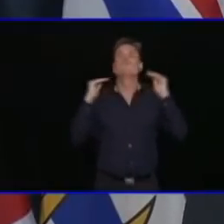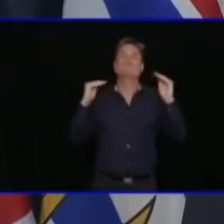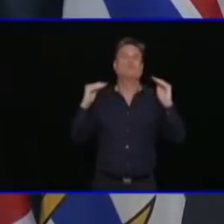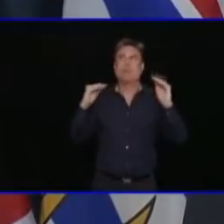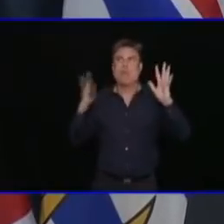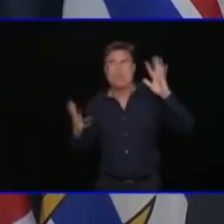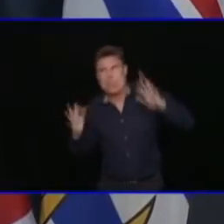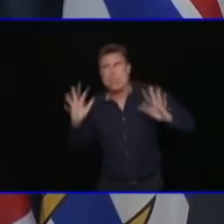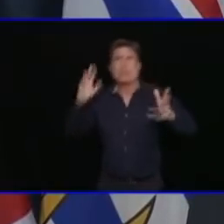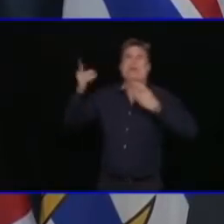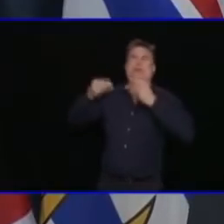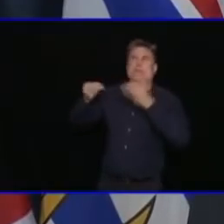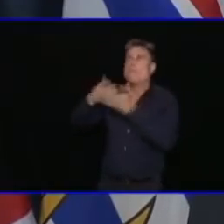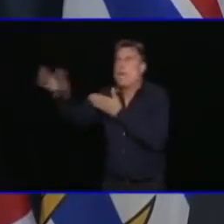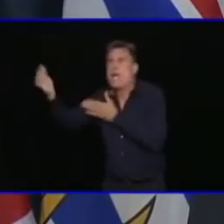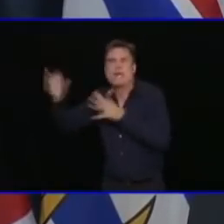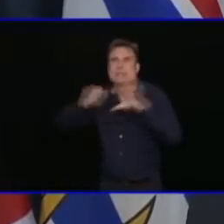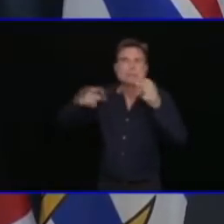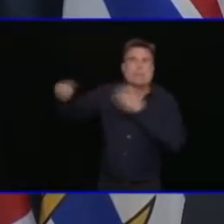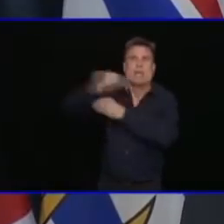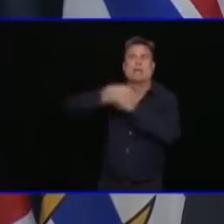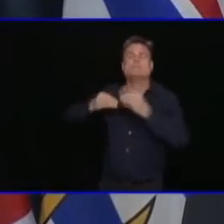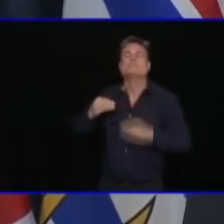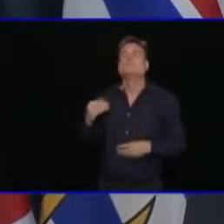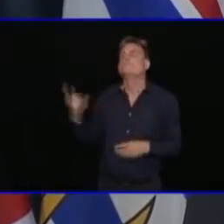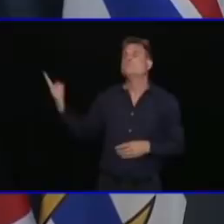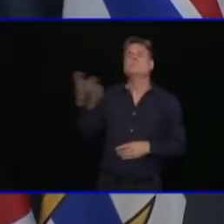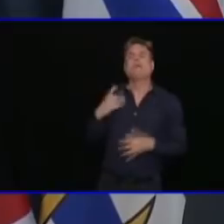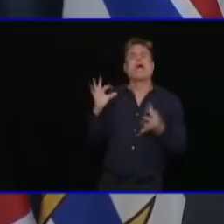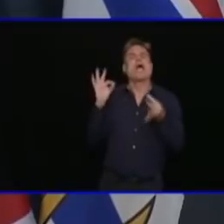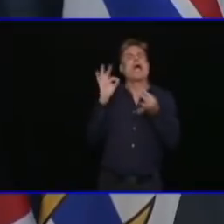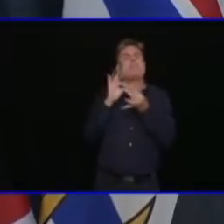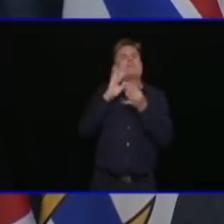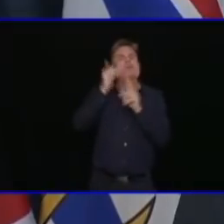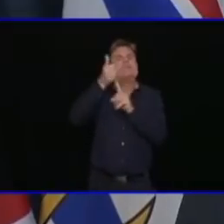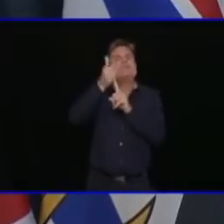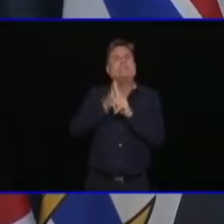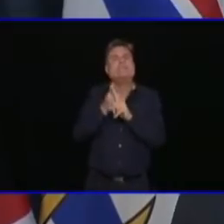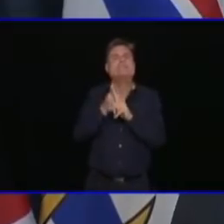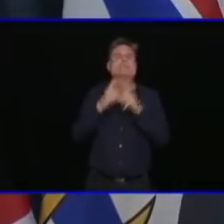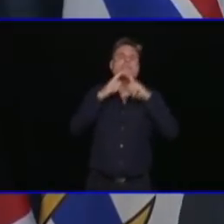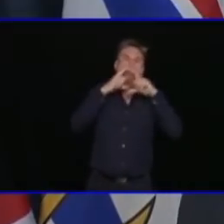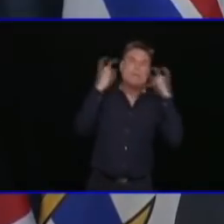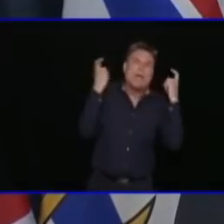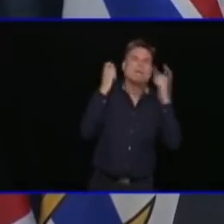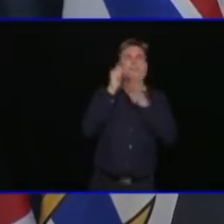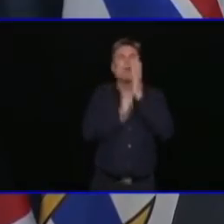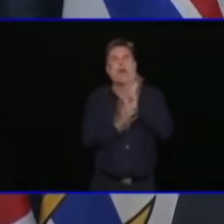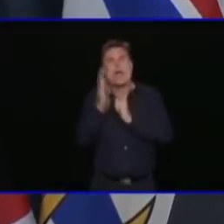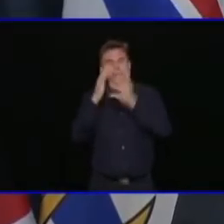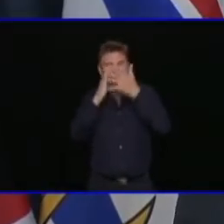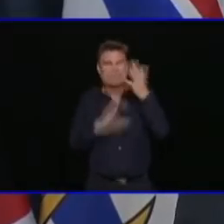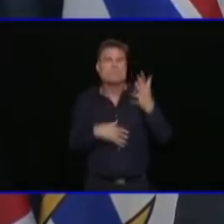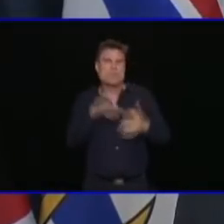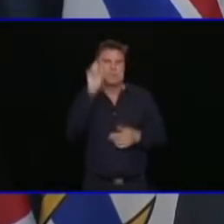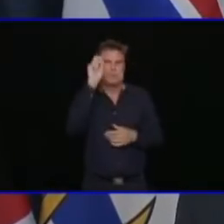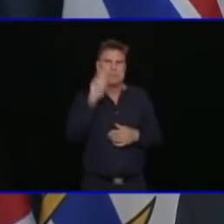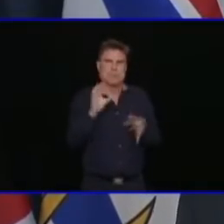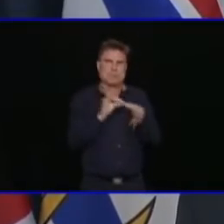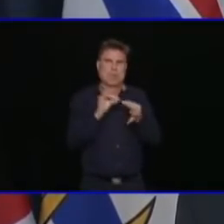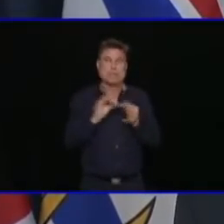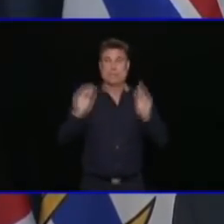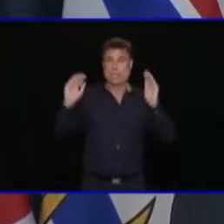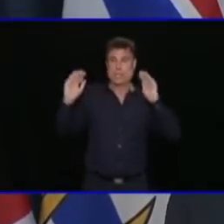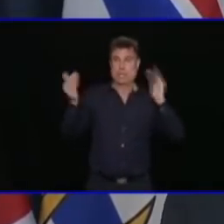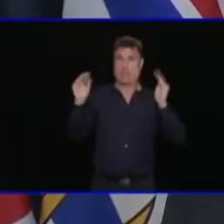of various types of PPE, including freight costs. The information covers pre-COVID average pricing, peak COVID pricing, and pricing in